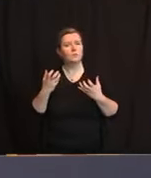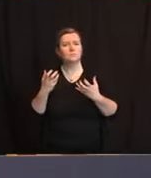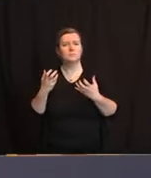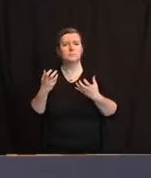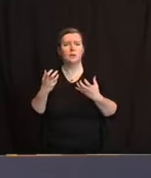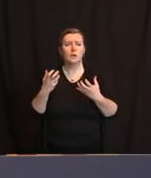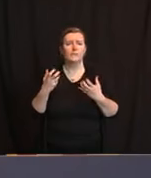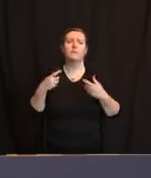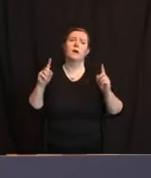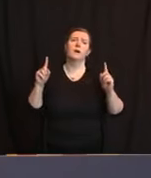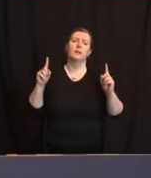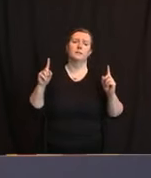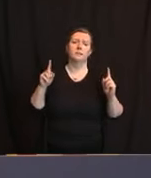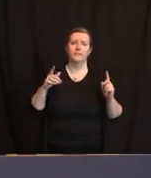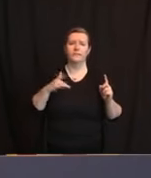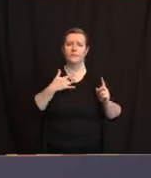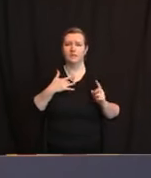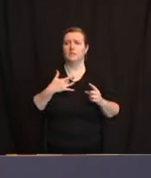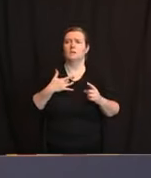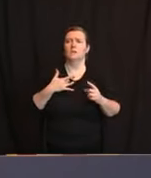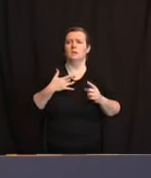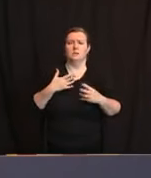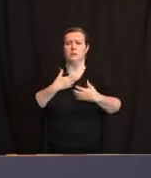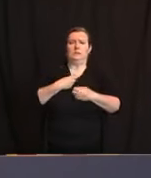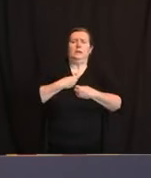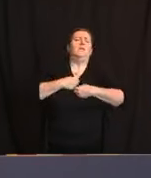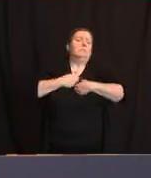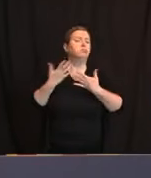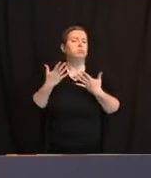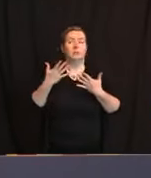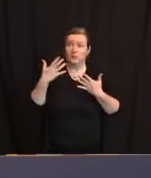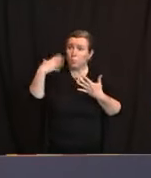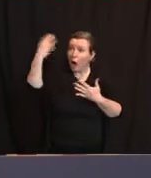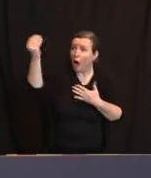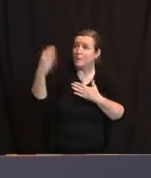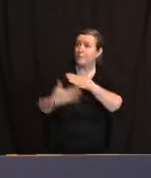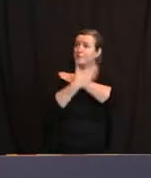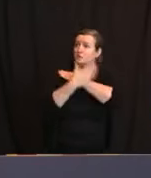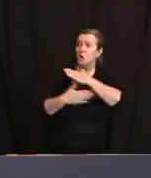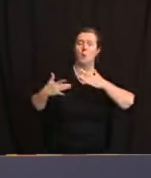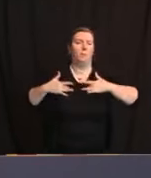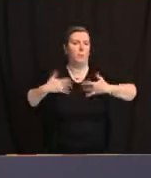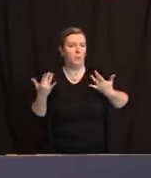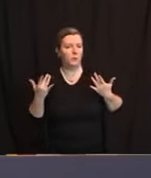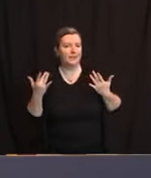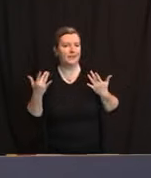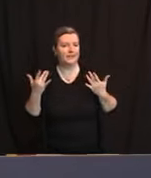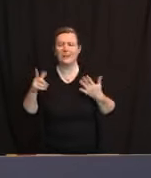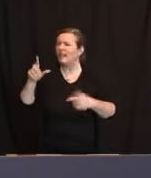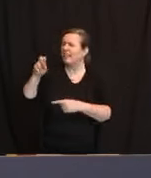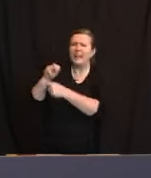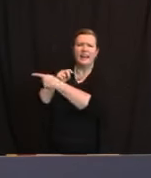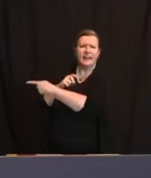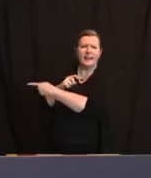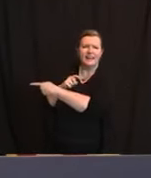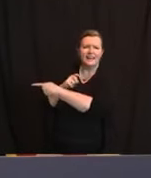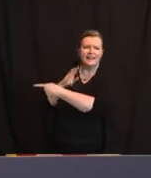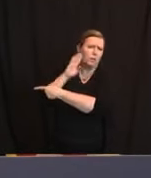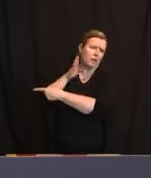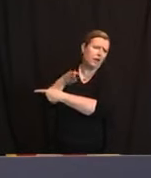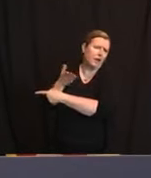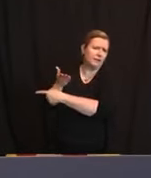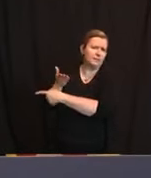blame them, having been staying inside for so long? And so, Len, I love the fact you're gonna take it around the track in a few